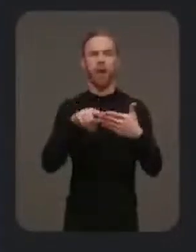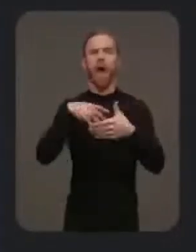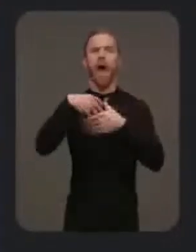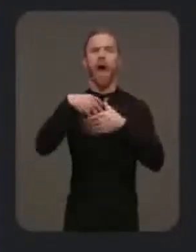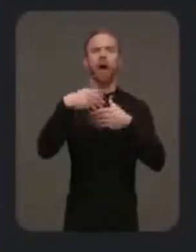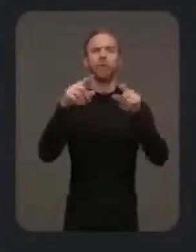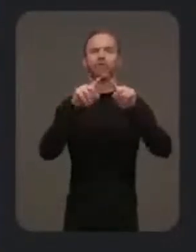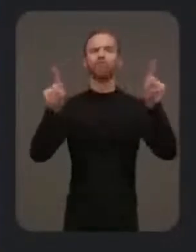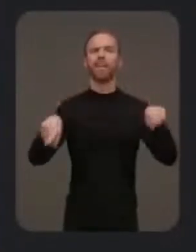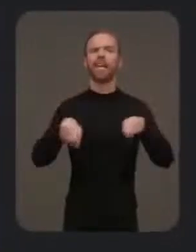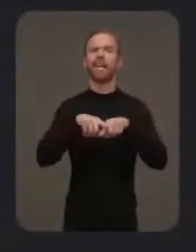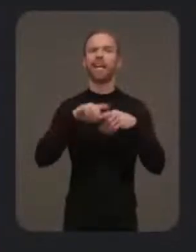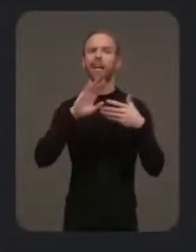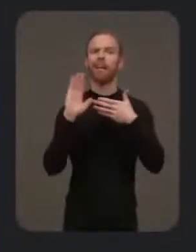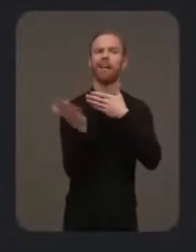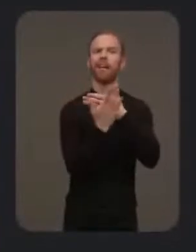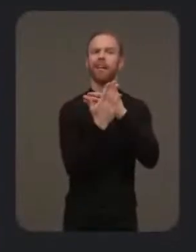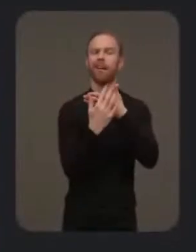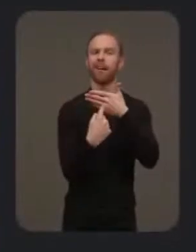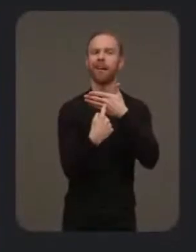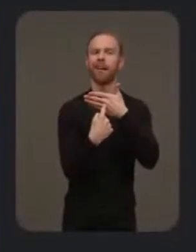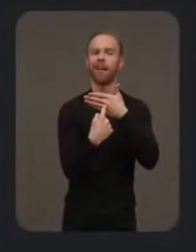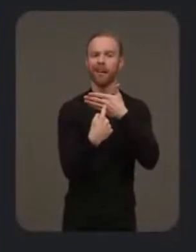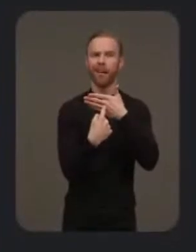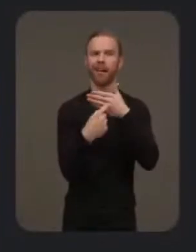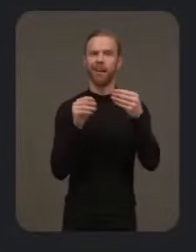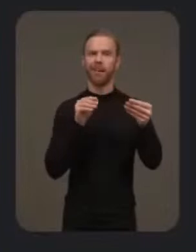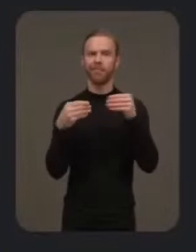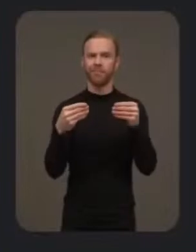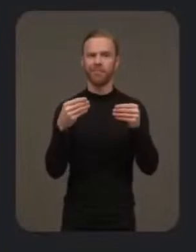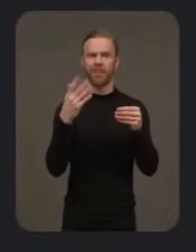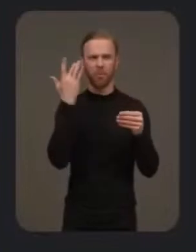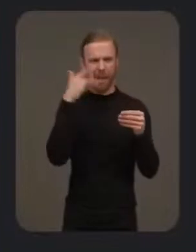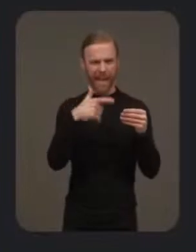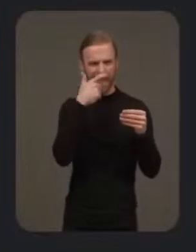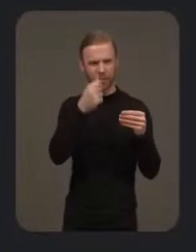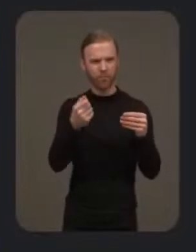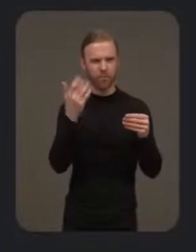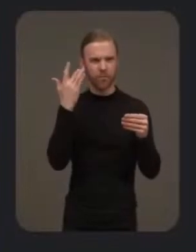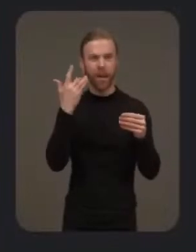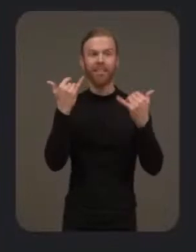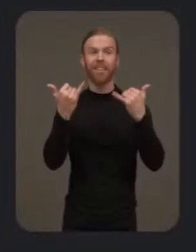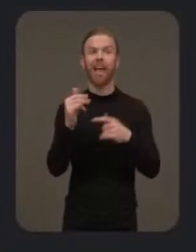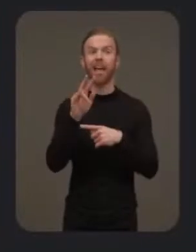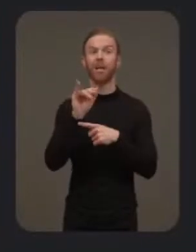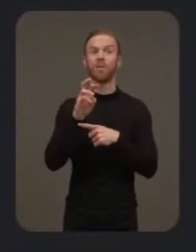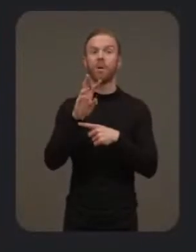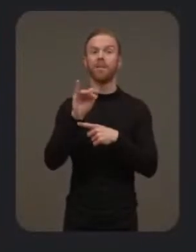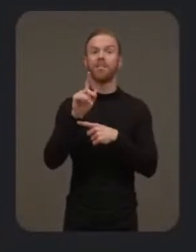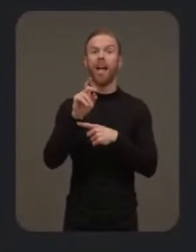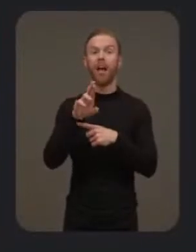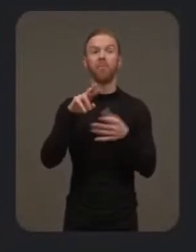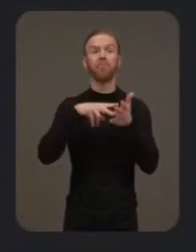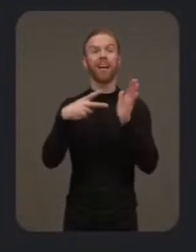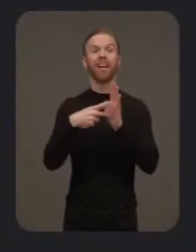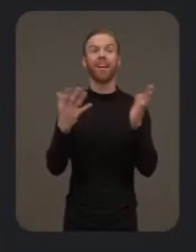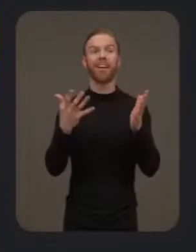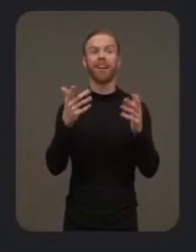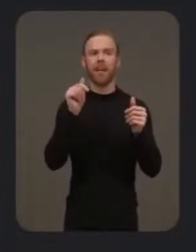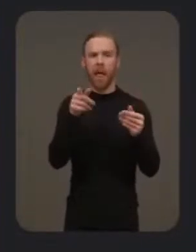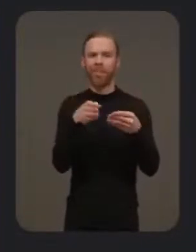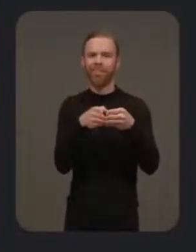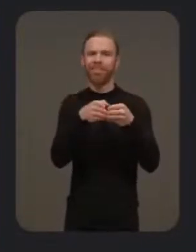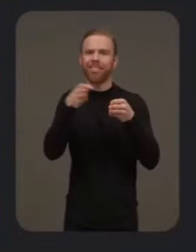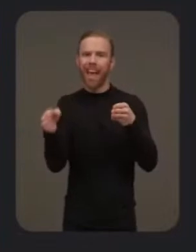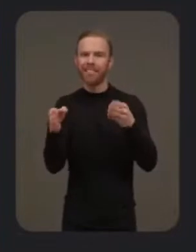turn the device around. OK, so why is this interesting? Well, it means that the viewfinder is now beside the